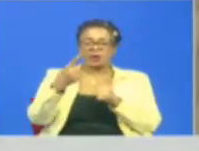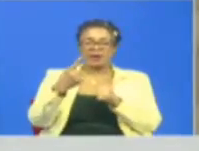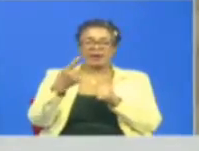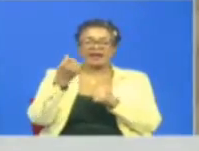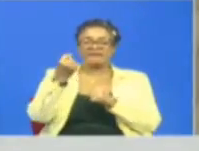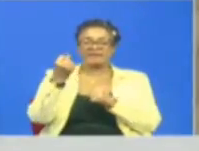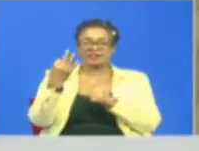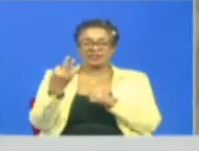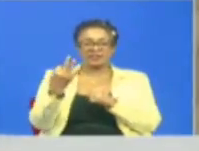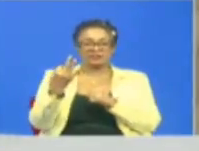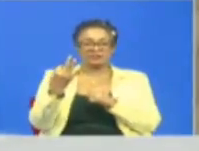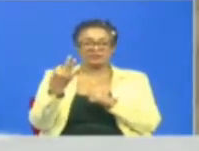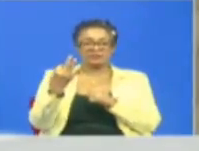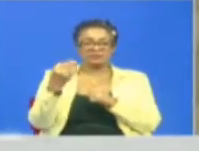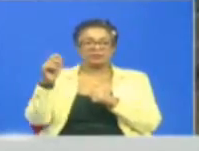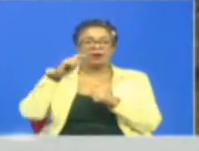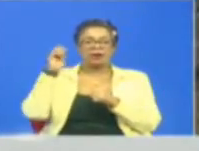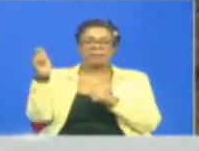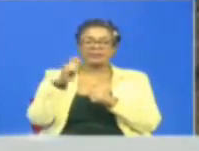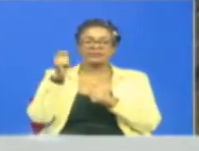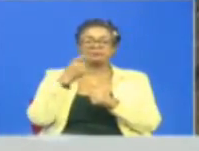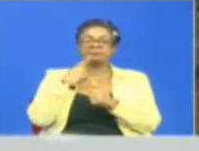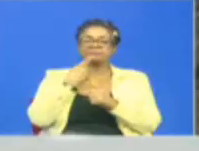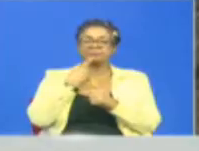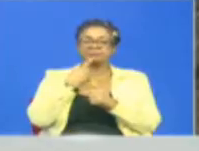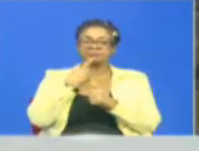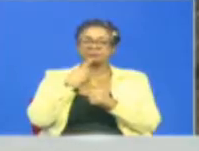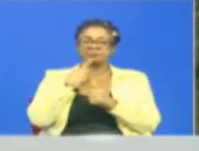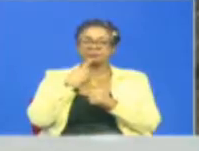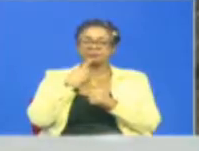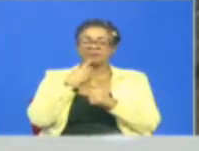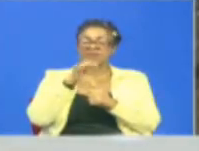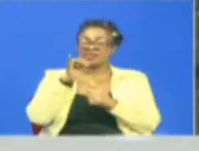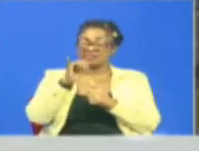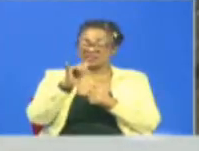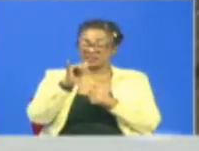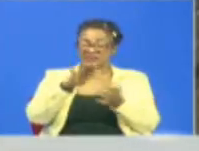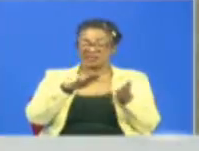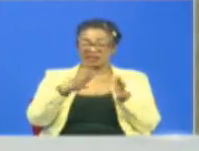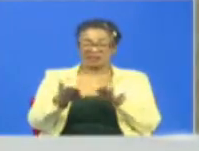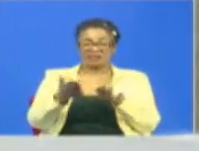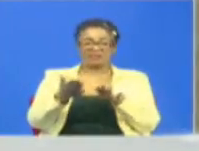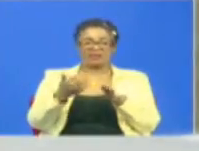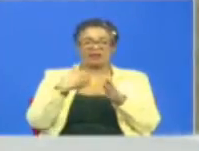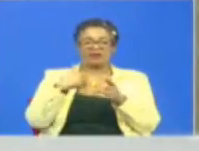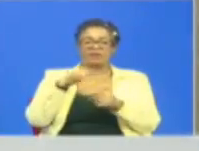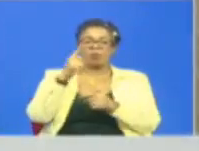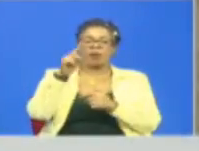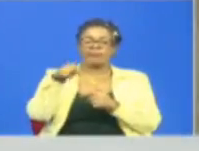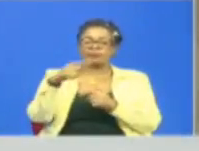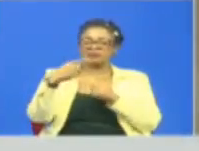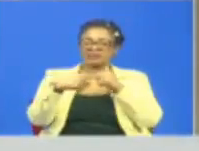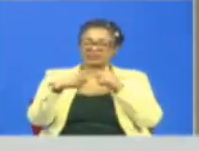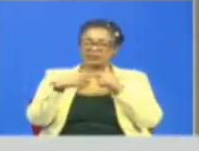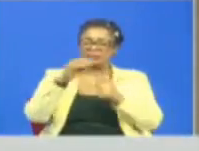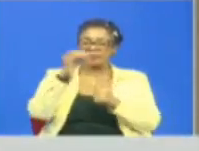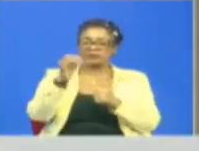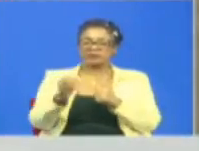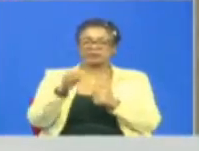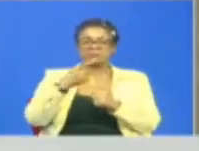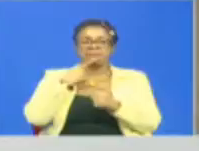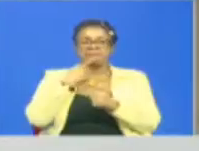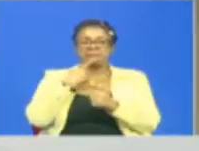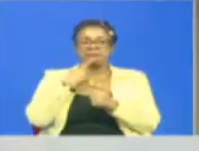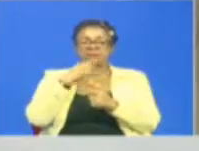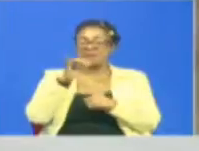8,153. Well, the president has stated that the country's fatality rate stands at 1.6%, which he says is